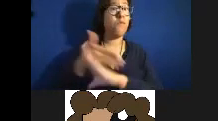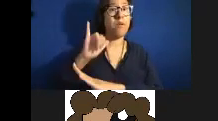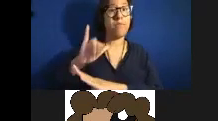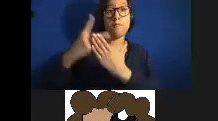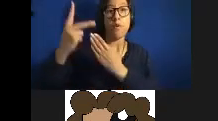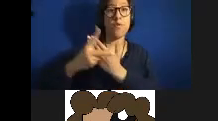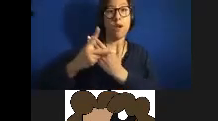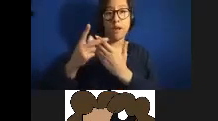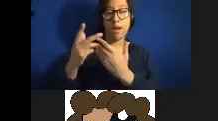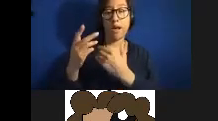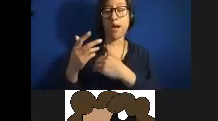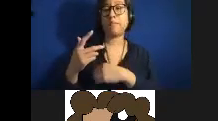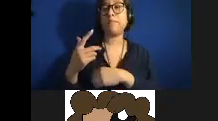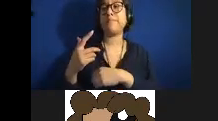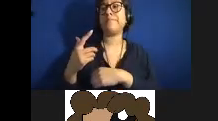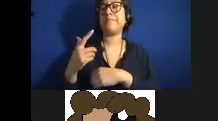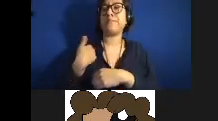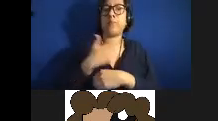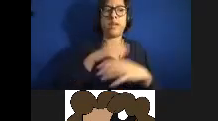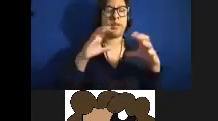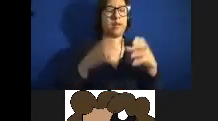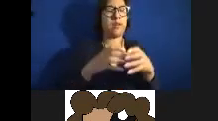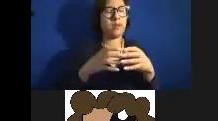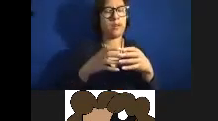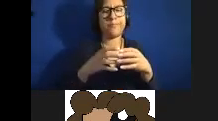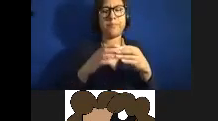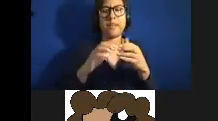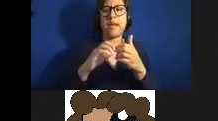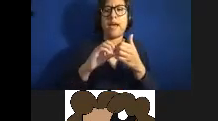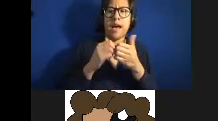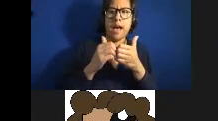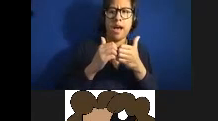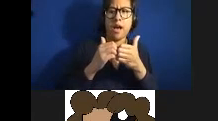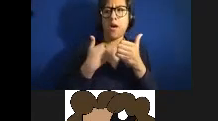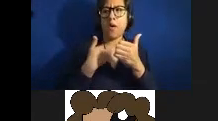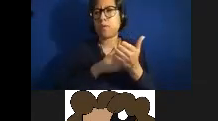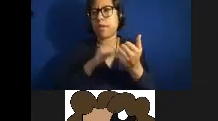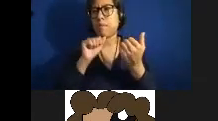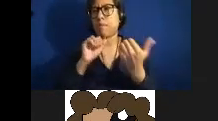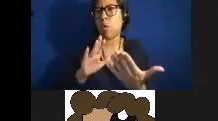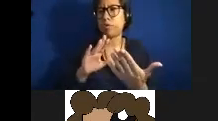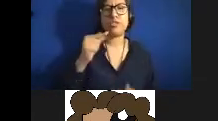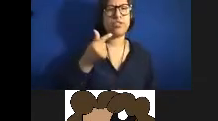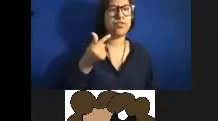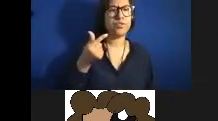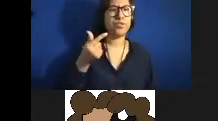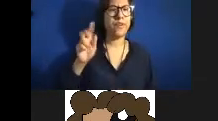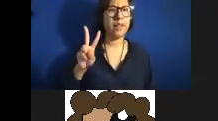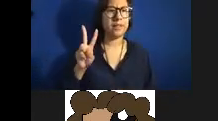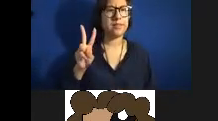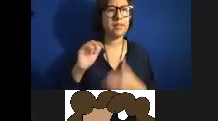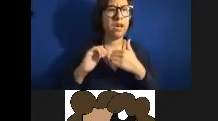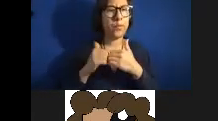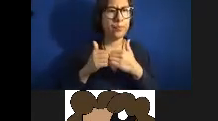campaign thinking about the way in which we could approach this question of gender-based violence as